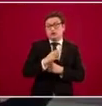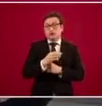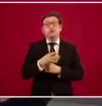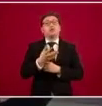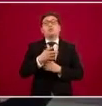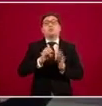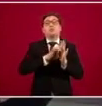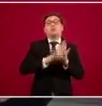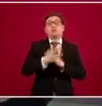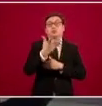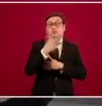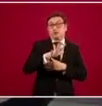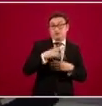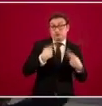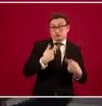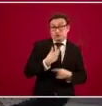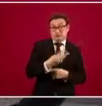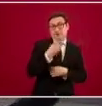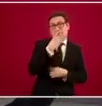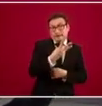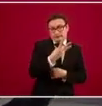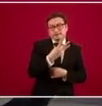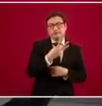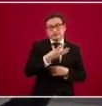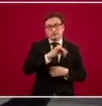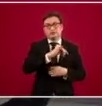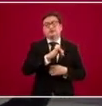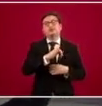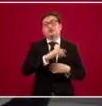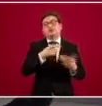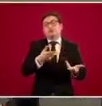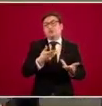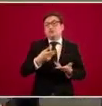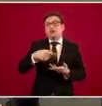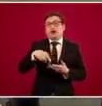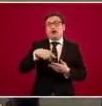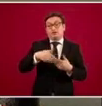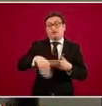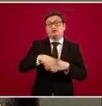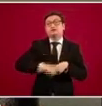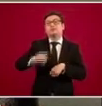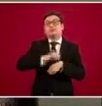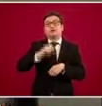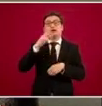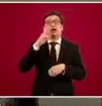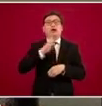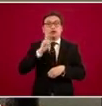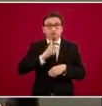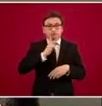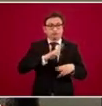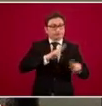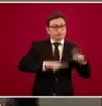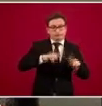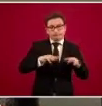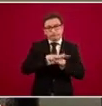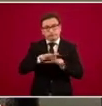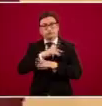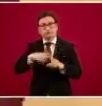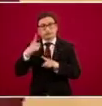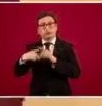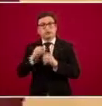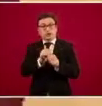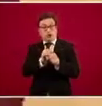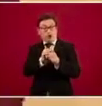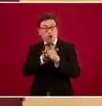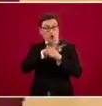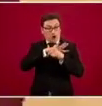different states. There are some states in which we have a 30% relation, which is out of 10 patients that are diagnosed with